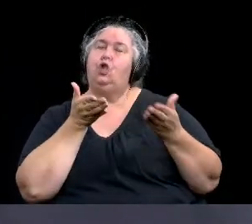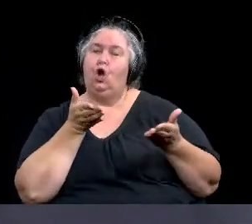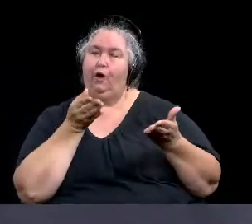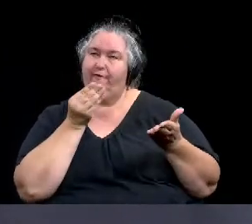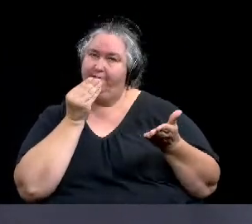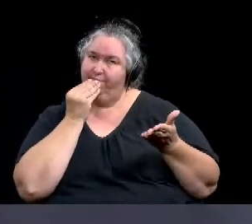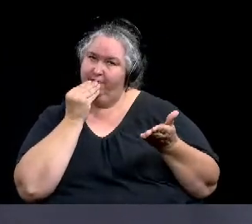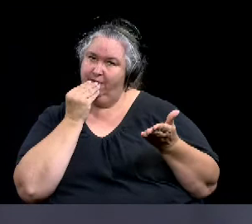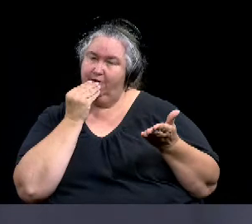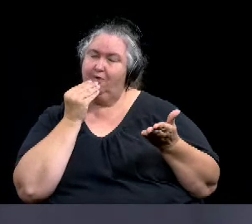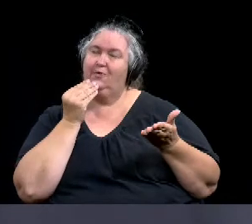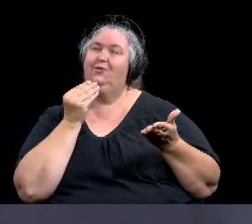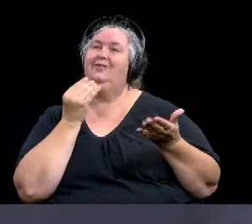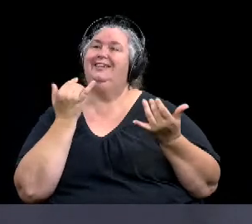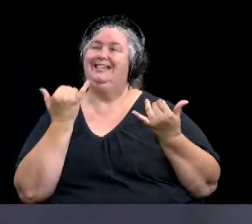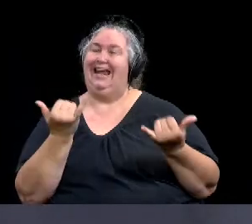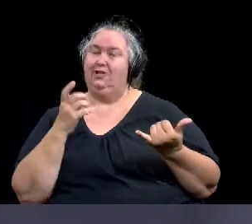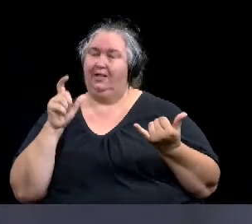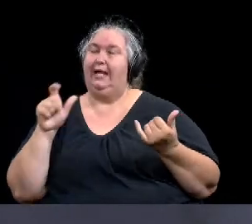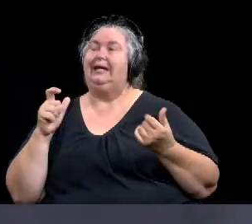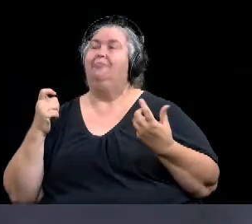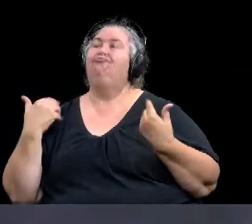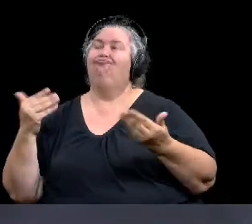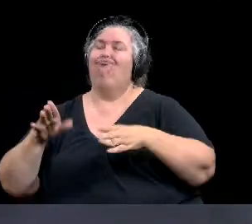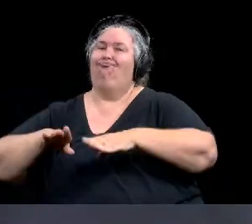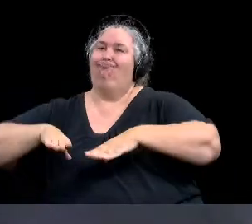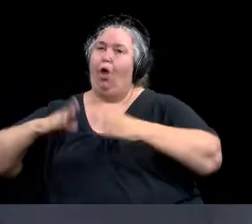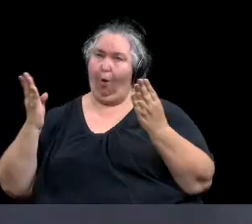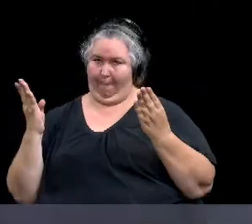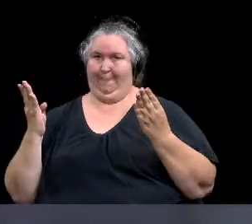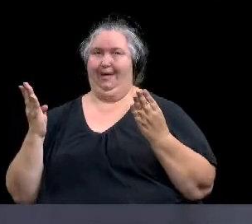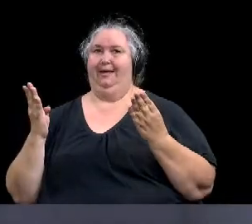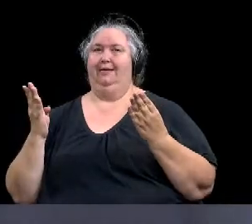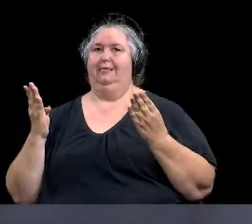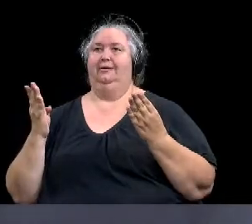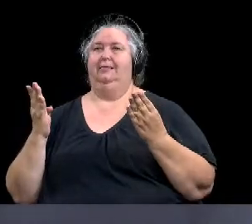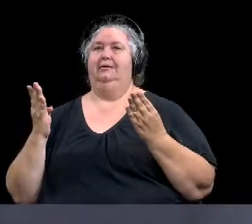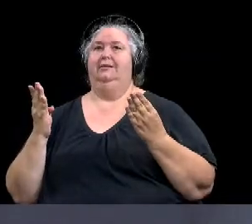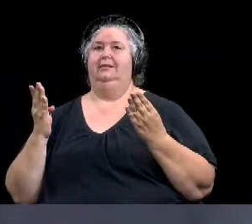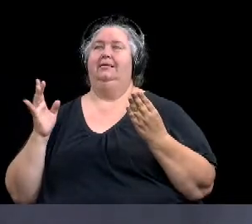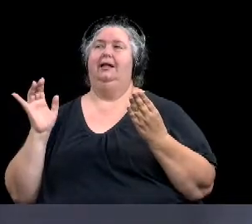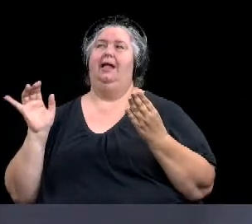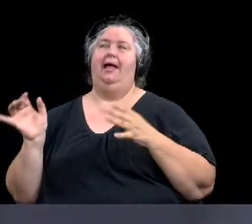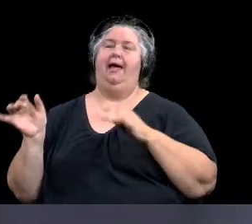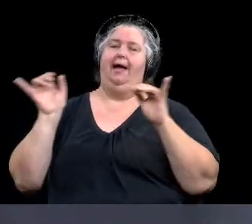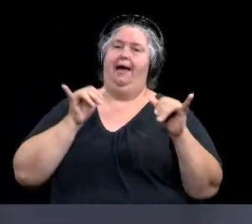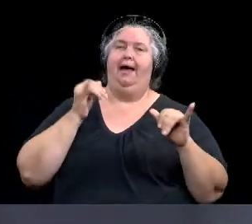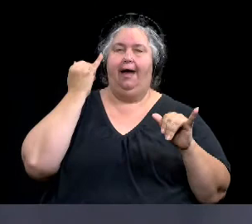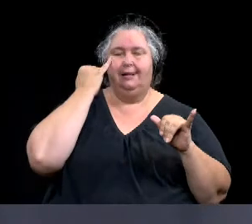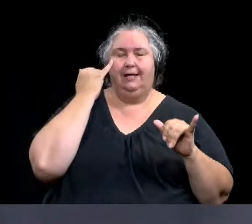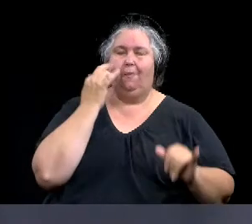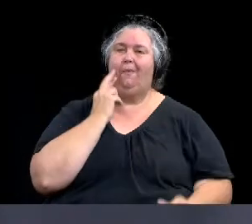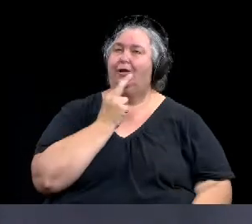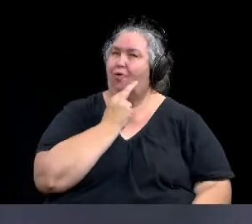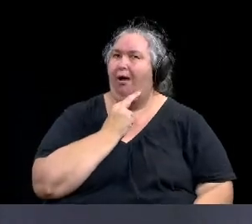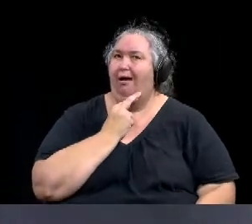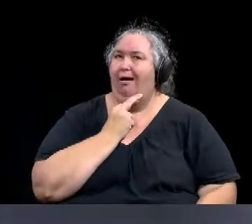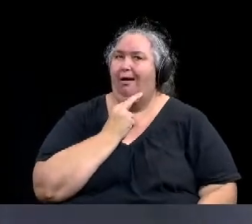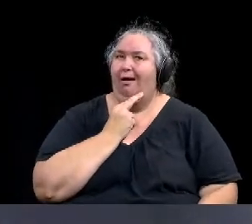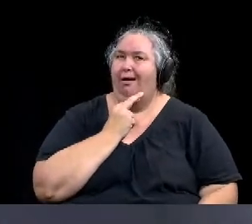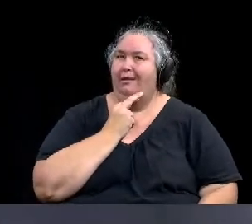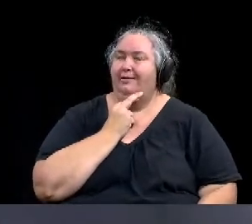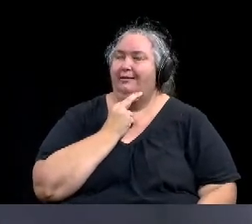can have the opportunity to use the protocols that restaurants have and stay